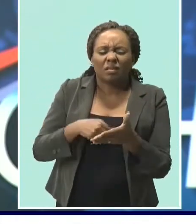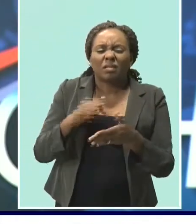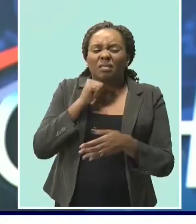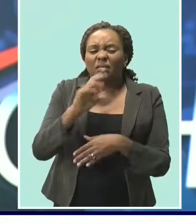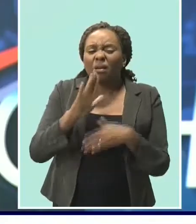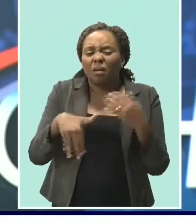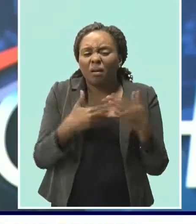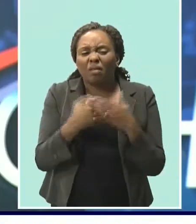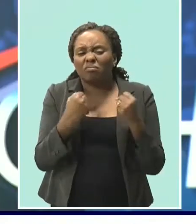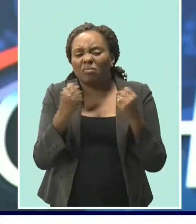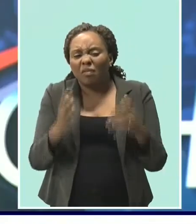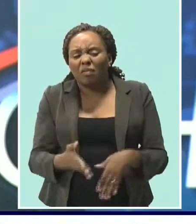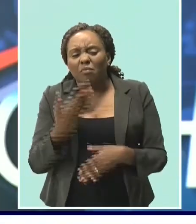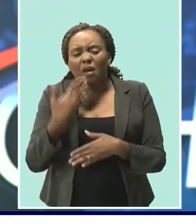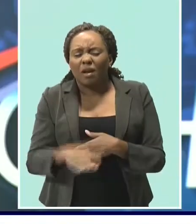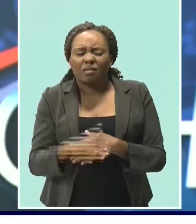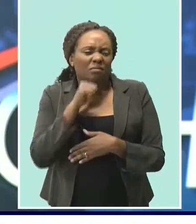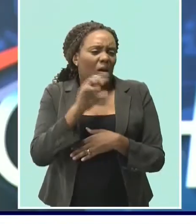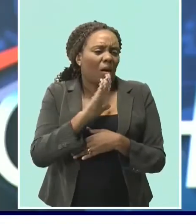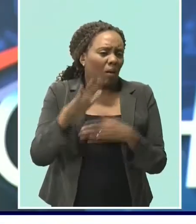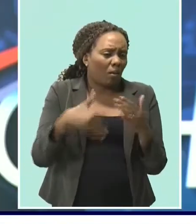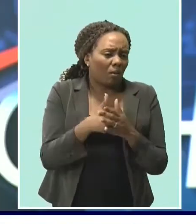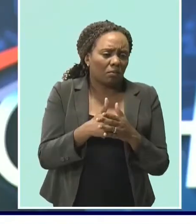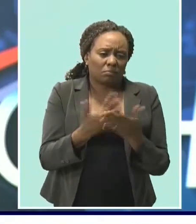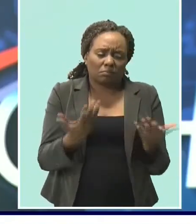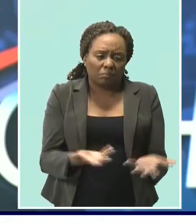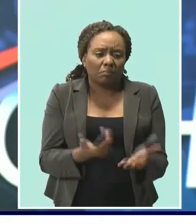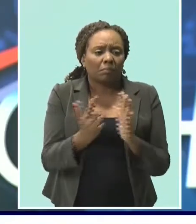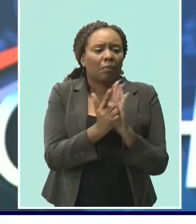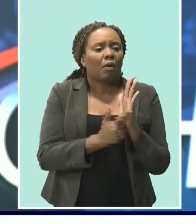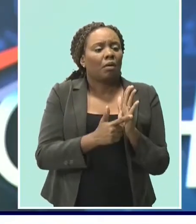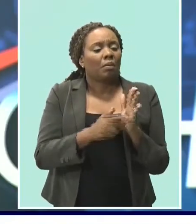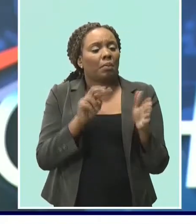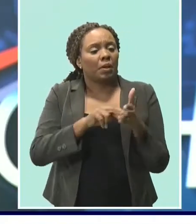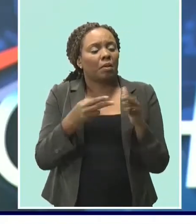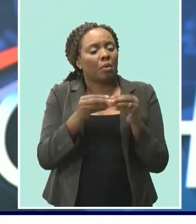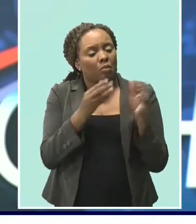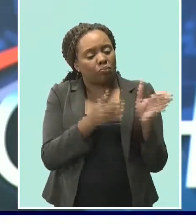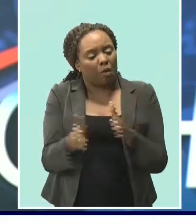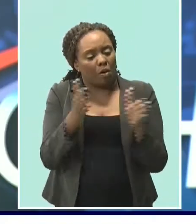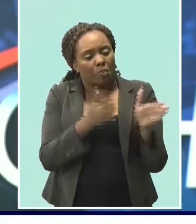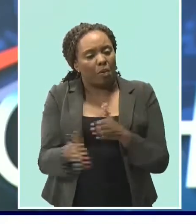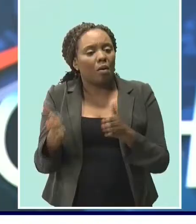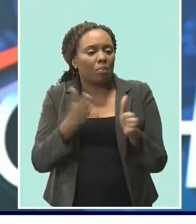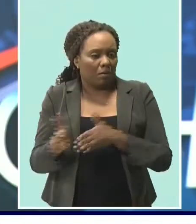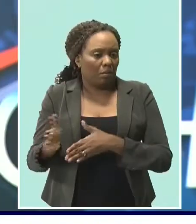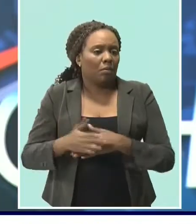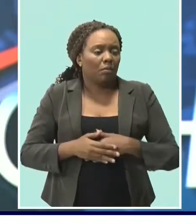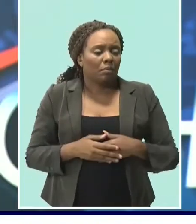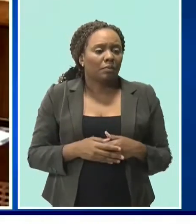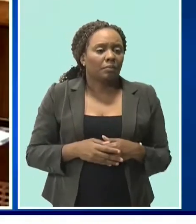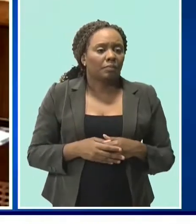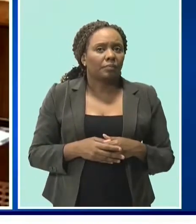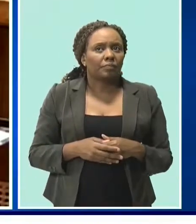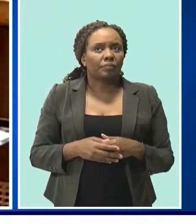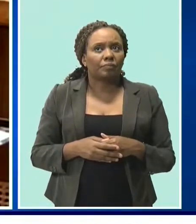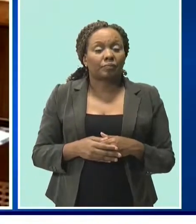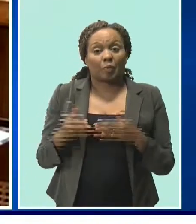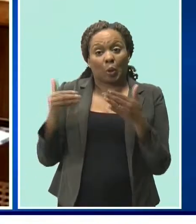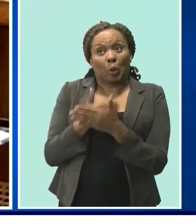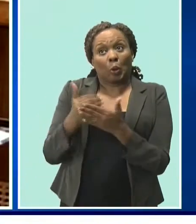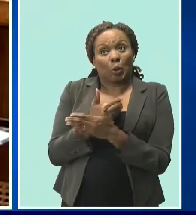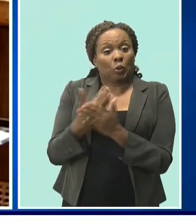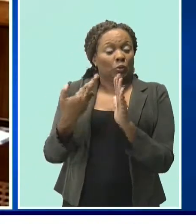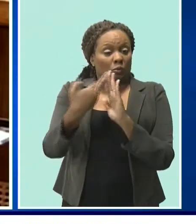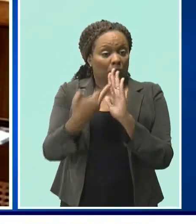the years, it is not all bad, and legislation will bring structure and order to it. These